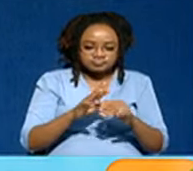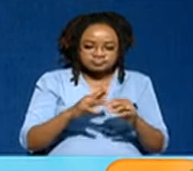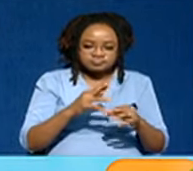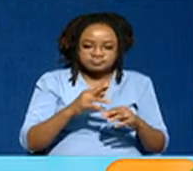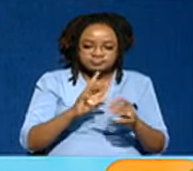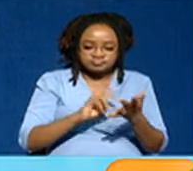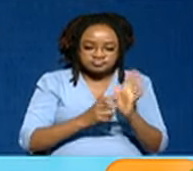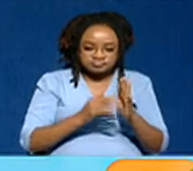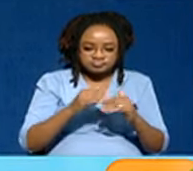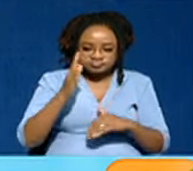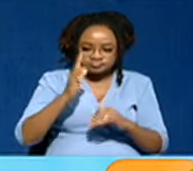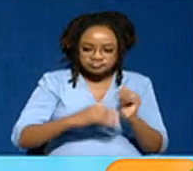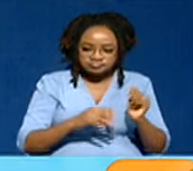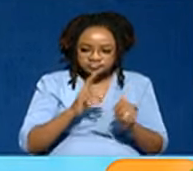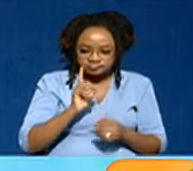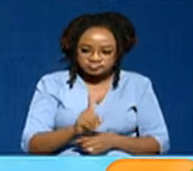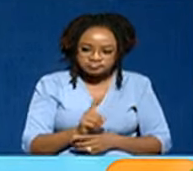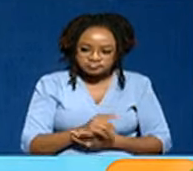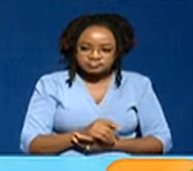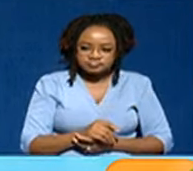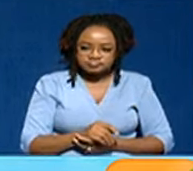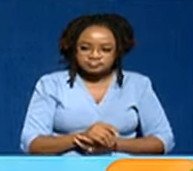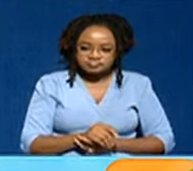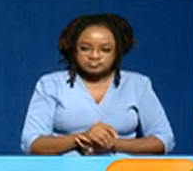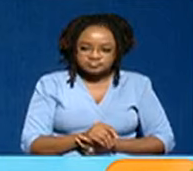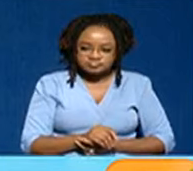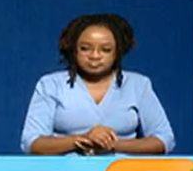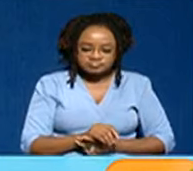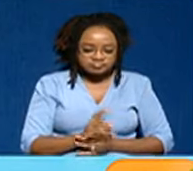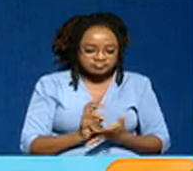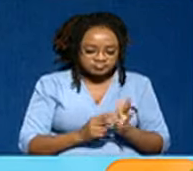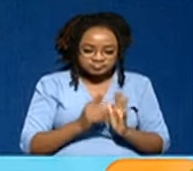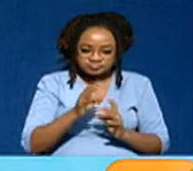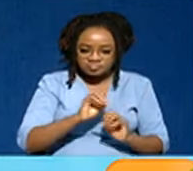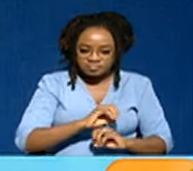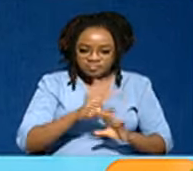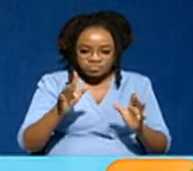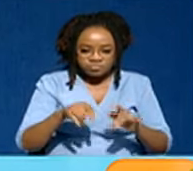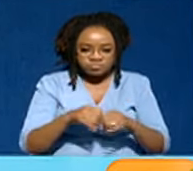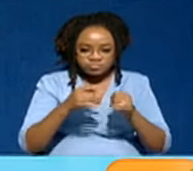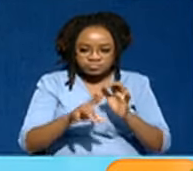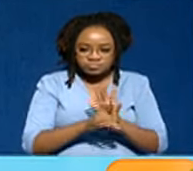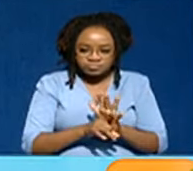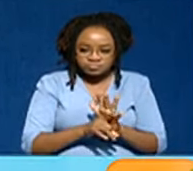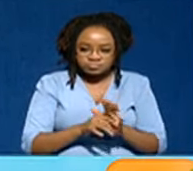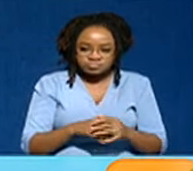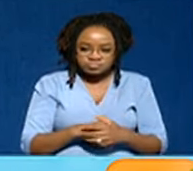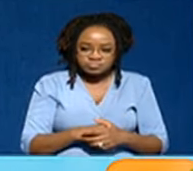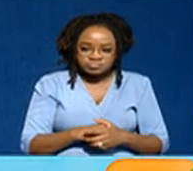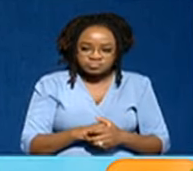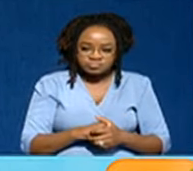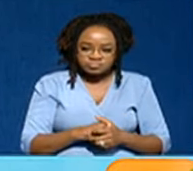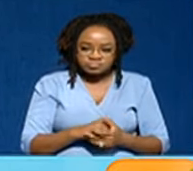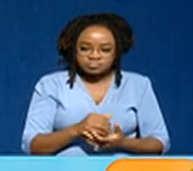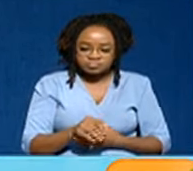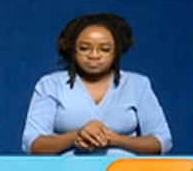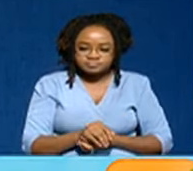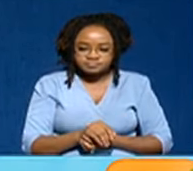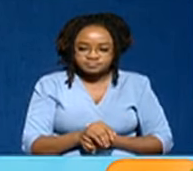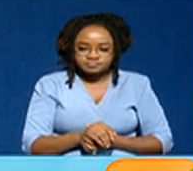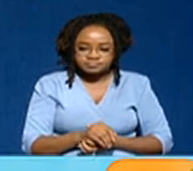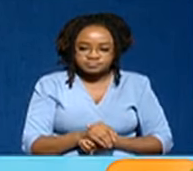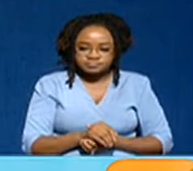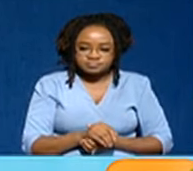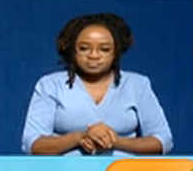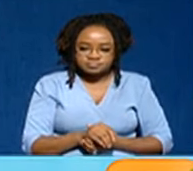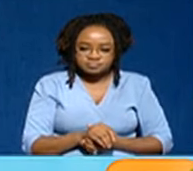actually, that is a contravention of law and against that worker. And we are saying, can you